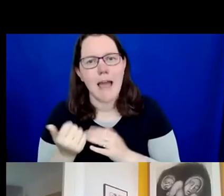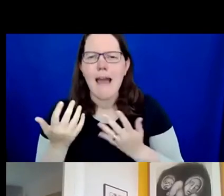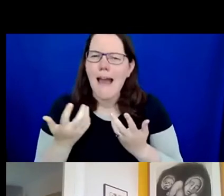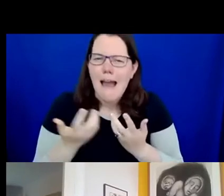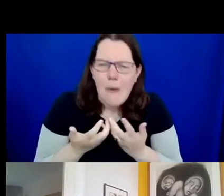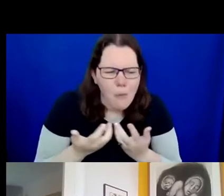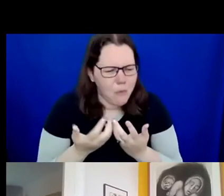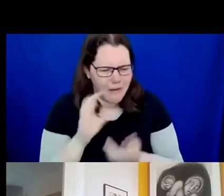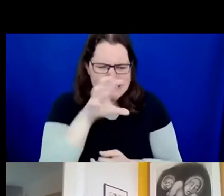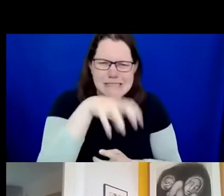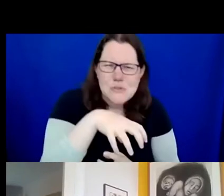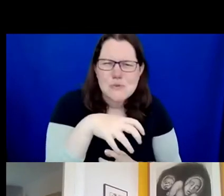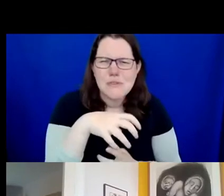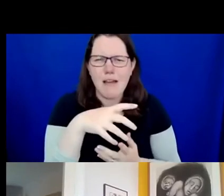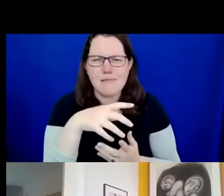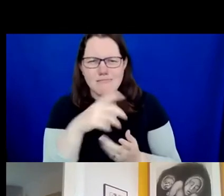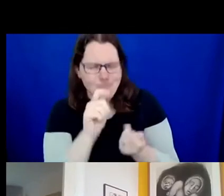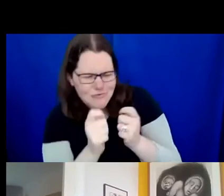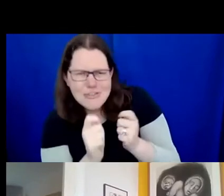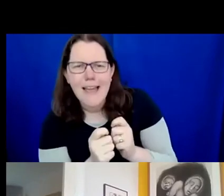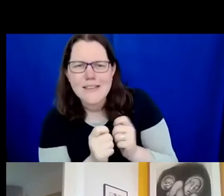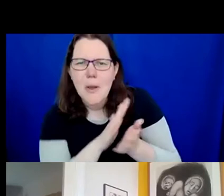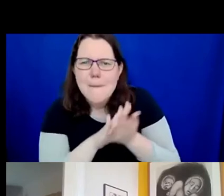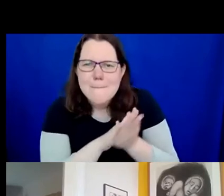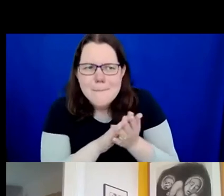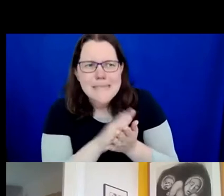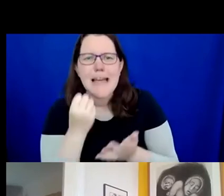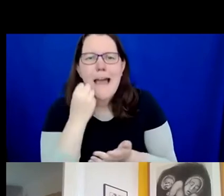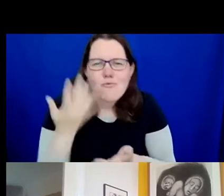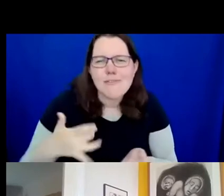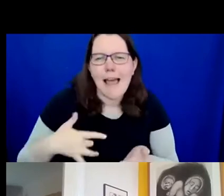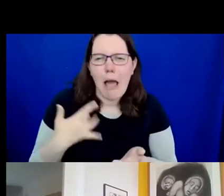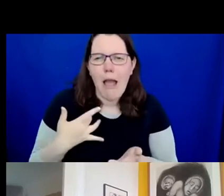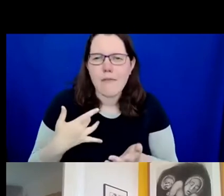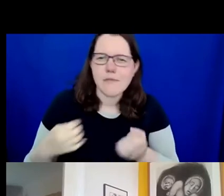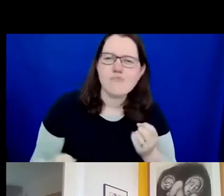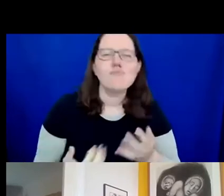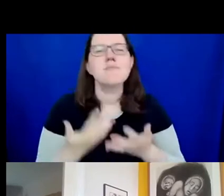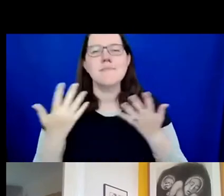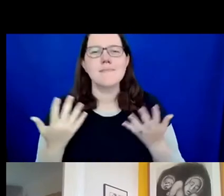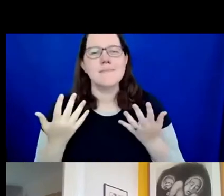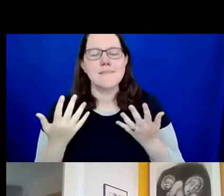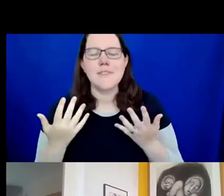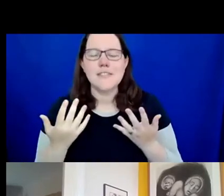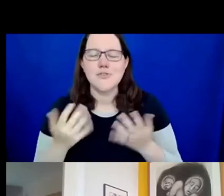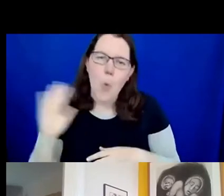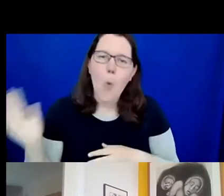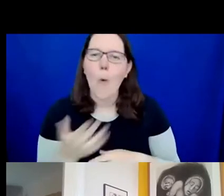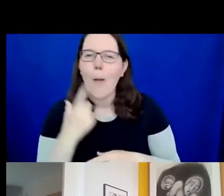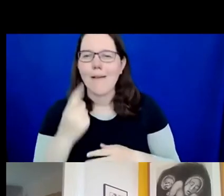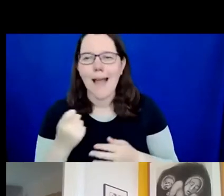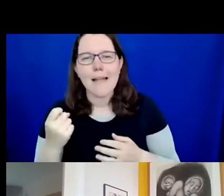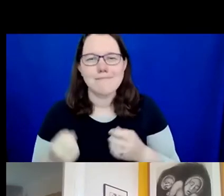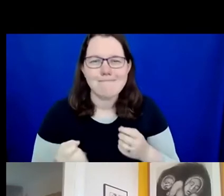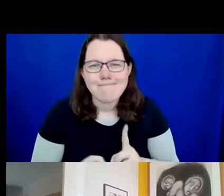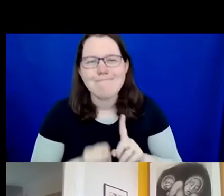organisational change can enrich the day-to-day life within an organisation or institution? And if we can